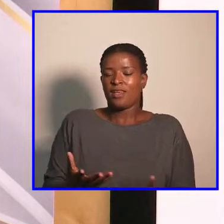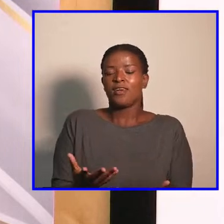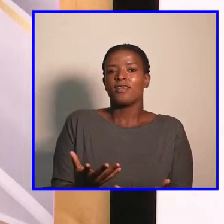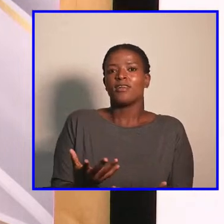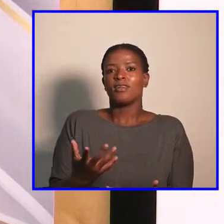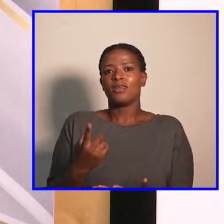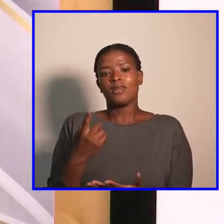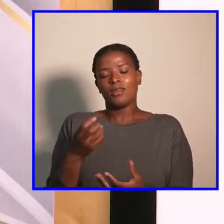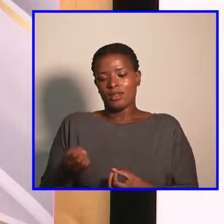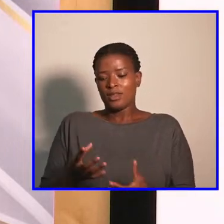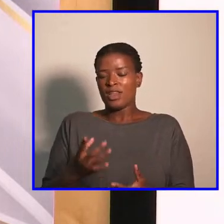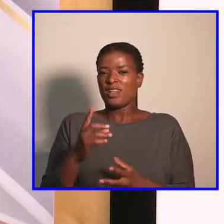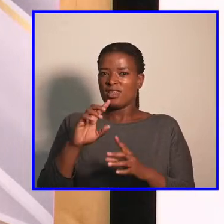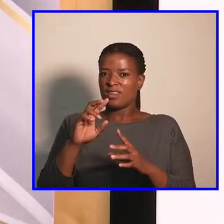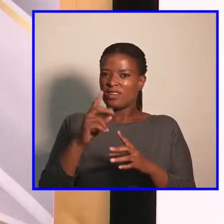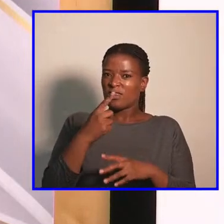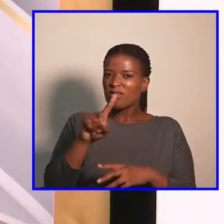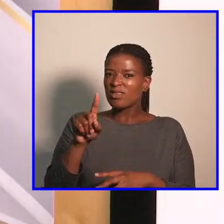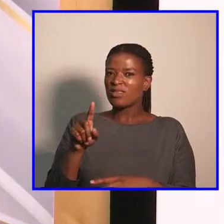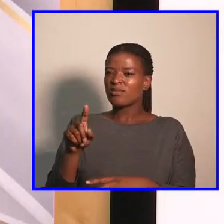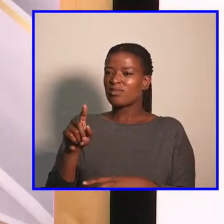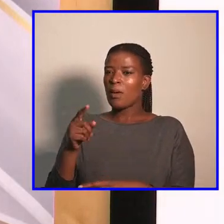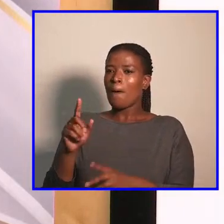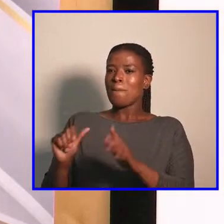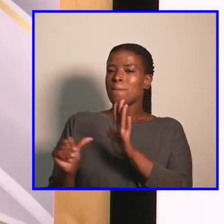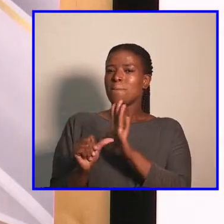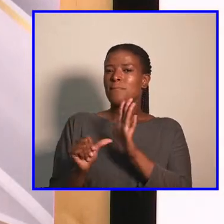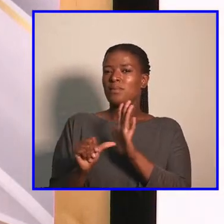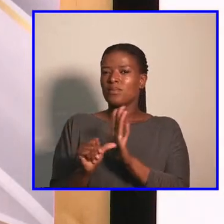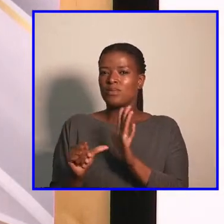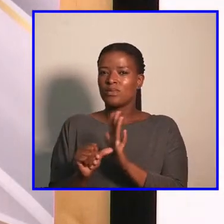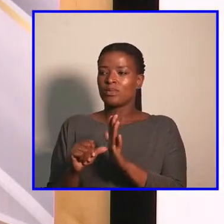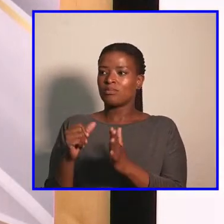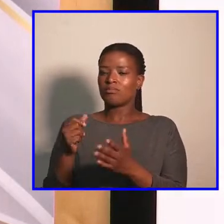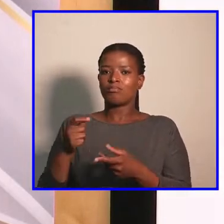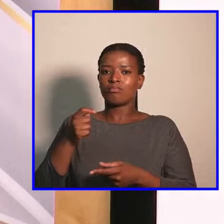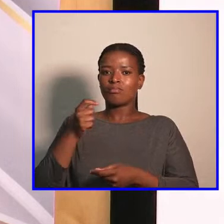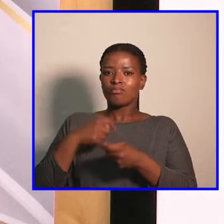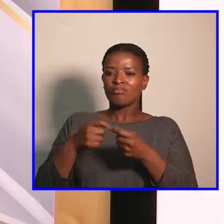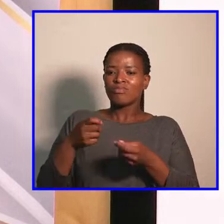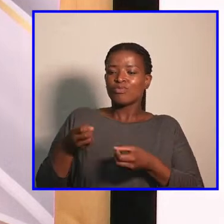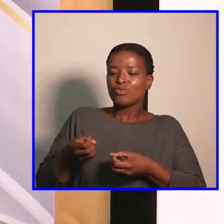its anatomy, but more importantly, gave it its soul.